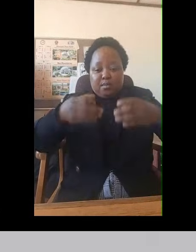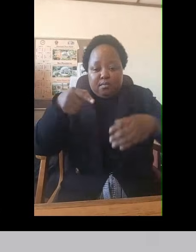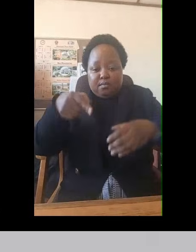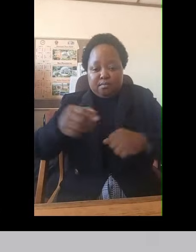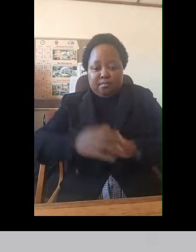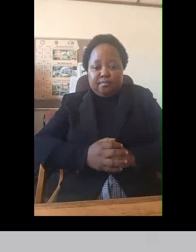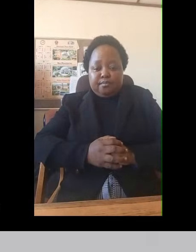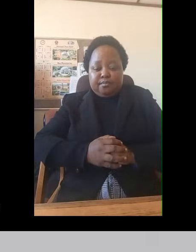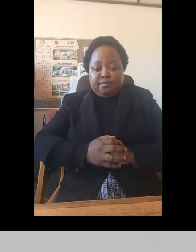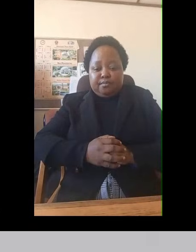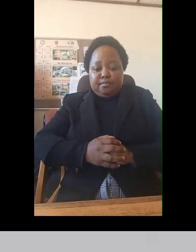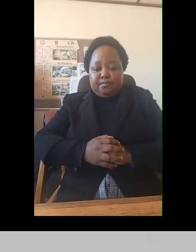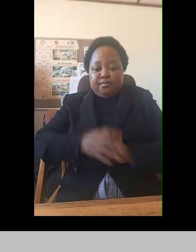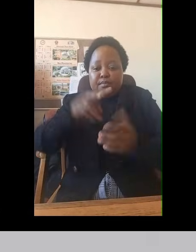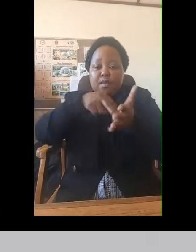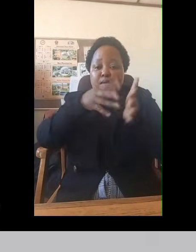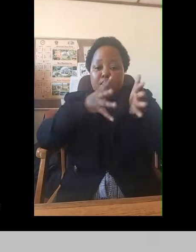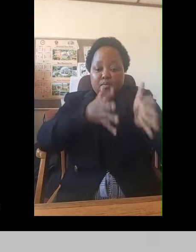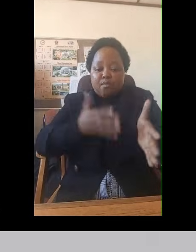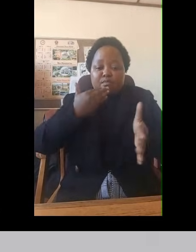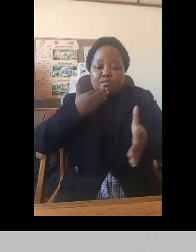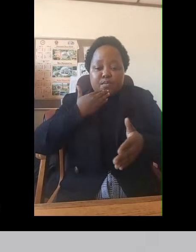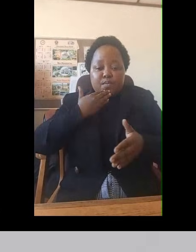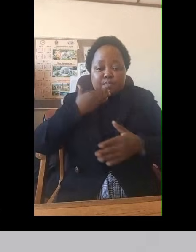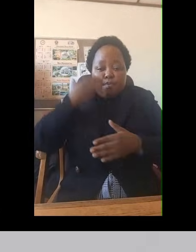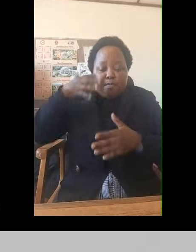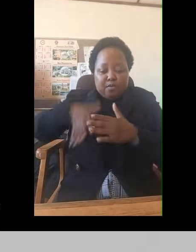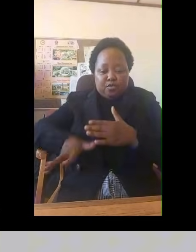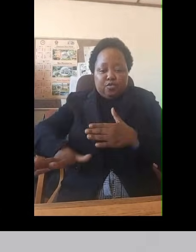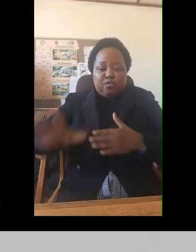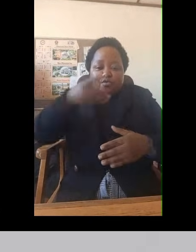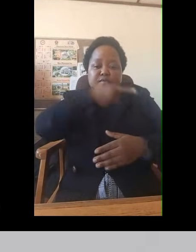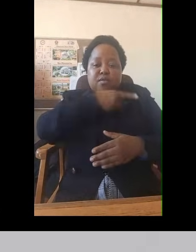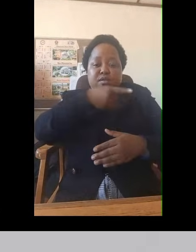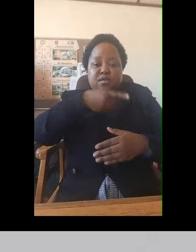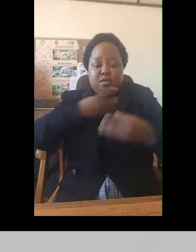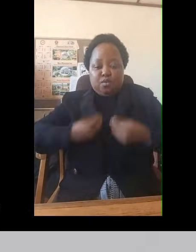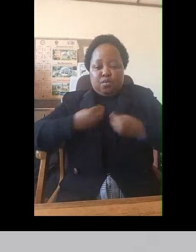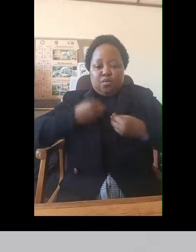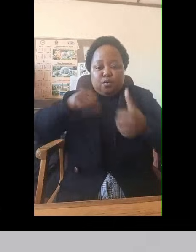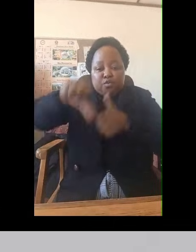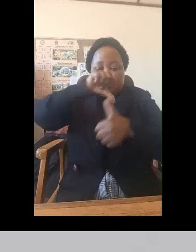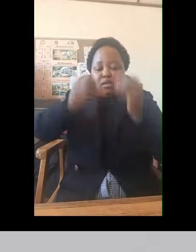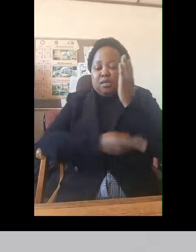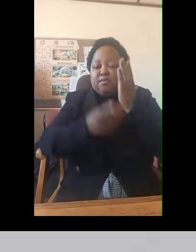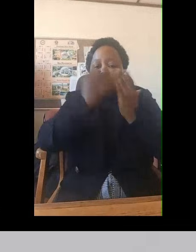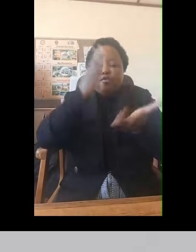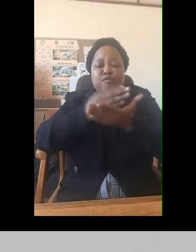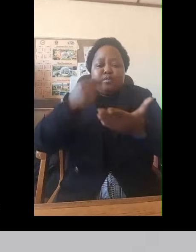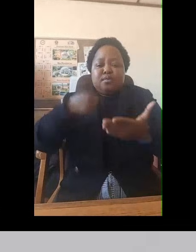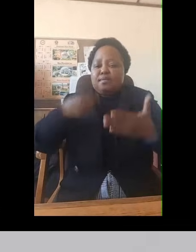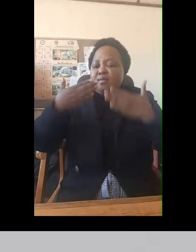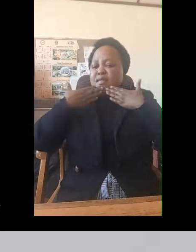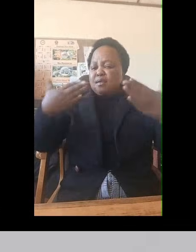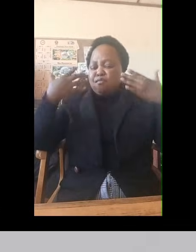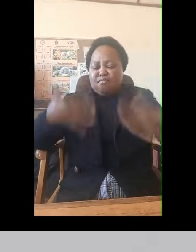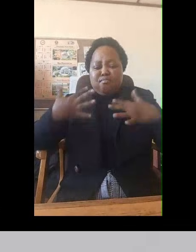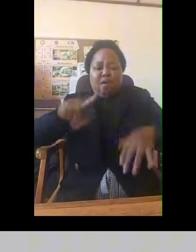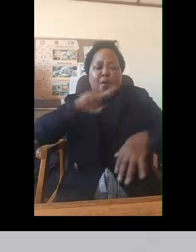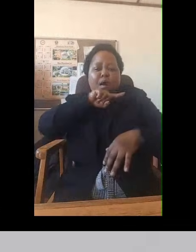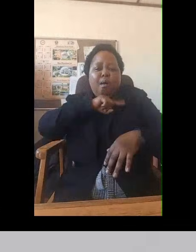of Gender, Youth and Social Development, I am really grateful for your presence and